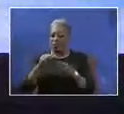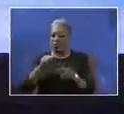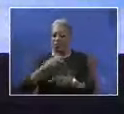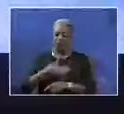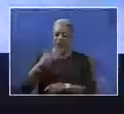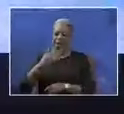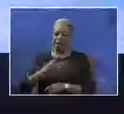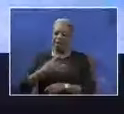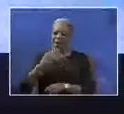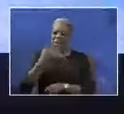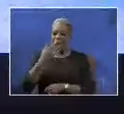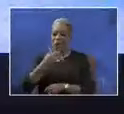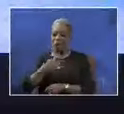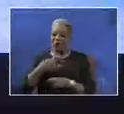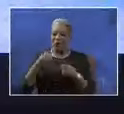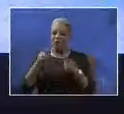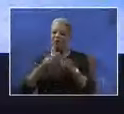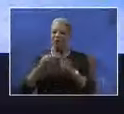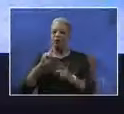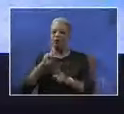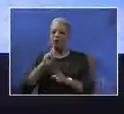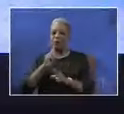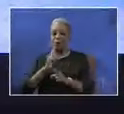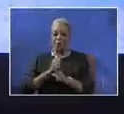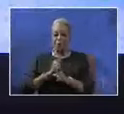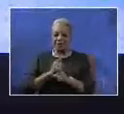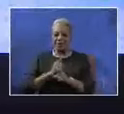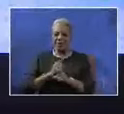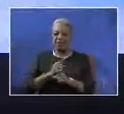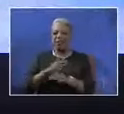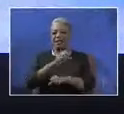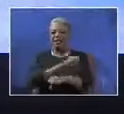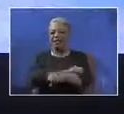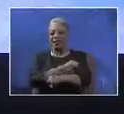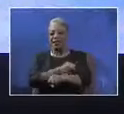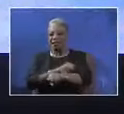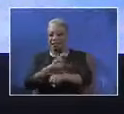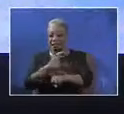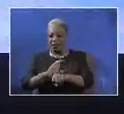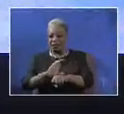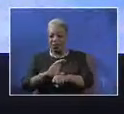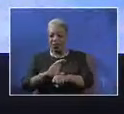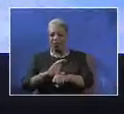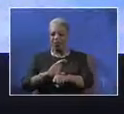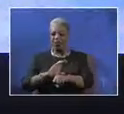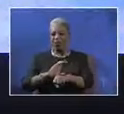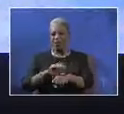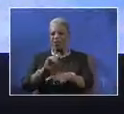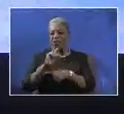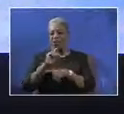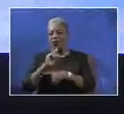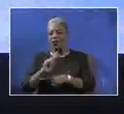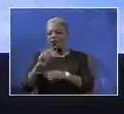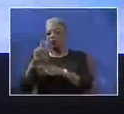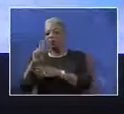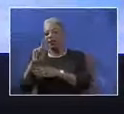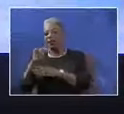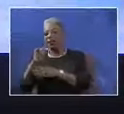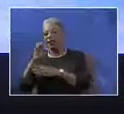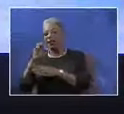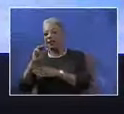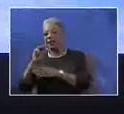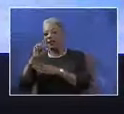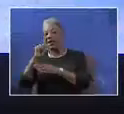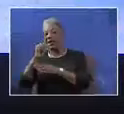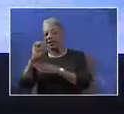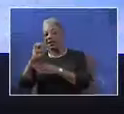birthday to Miss St. Stephen. She has the crown. It's Miss St. Stephen. That's Sister Kim Lee. Kim